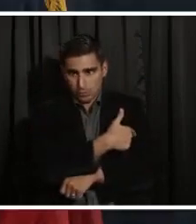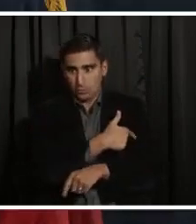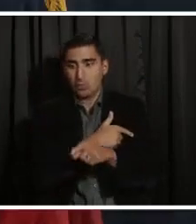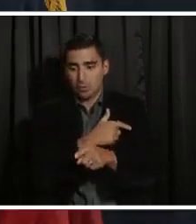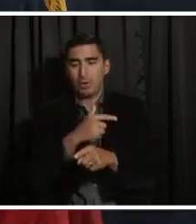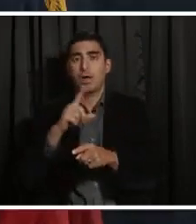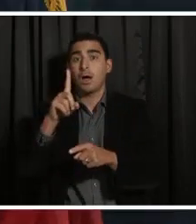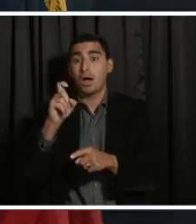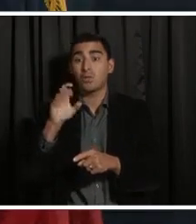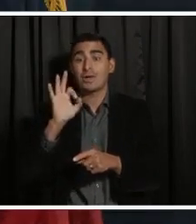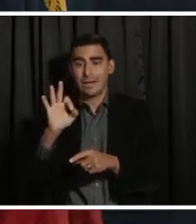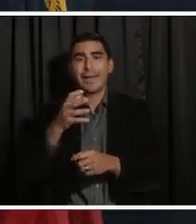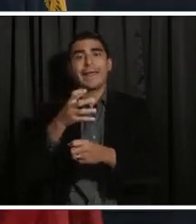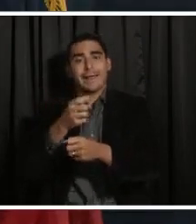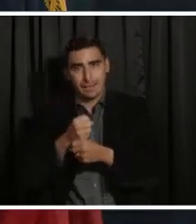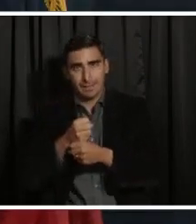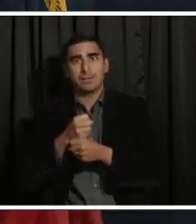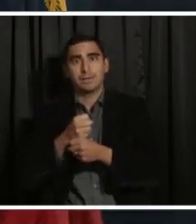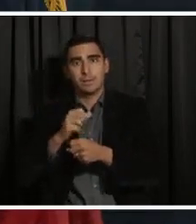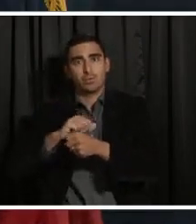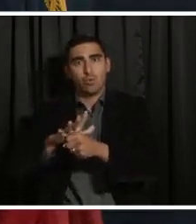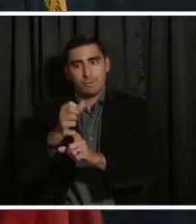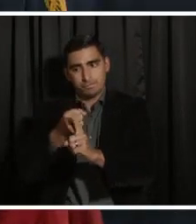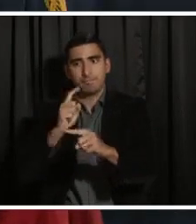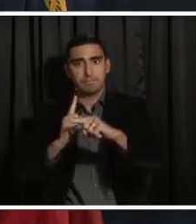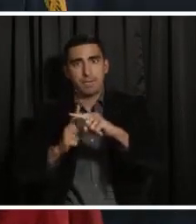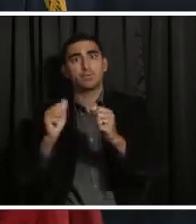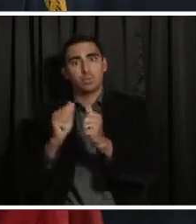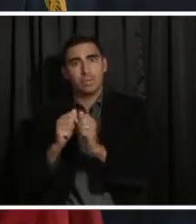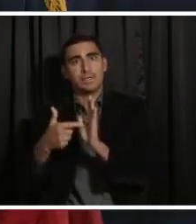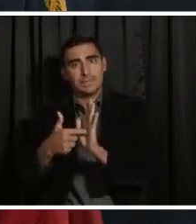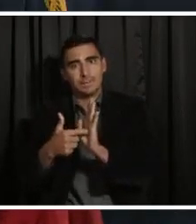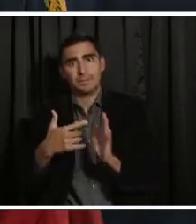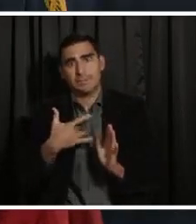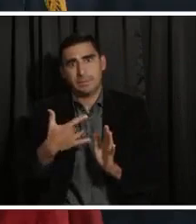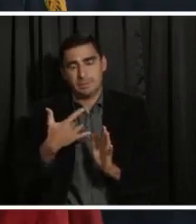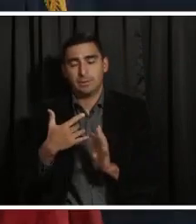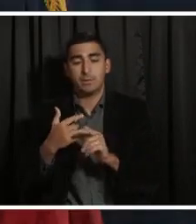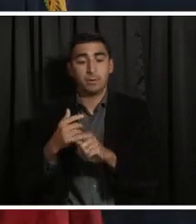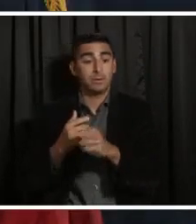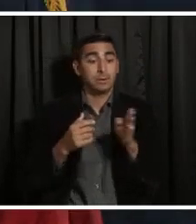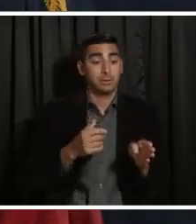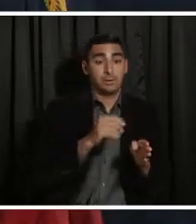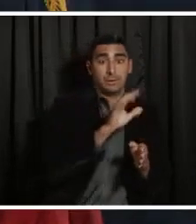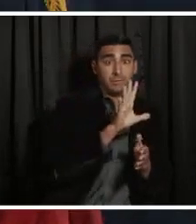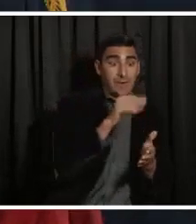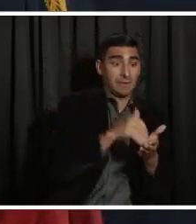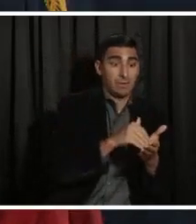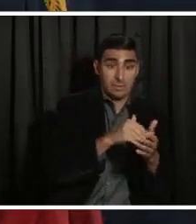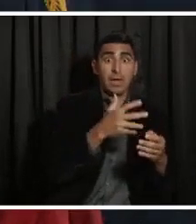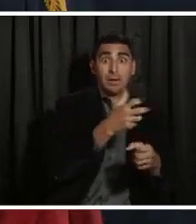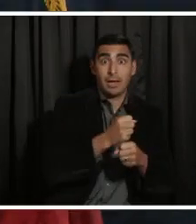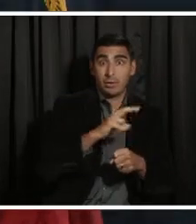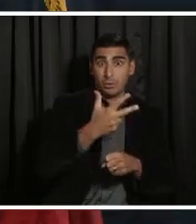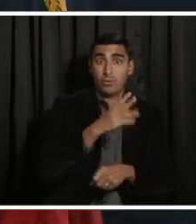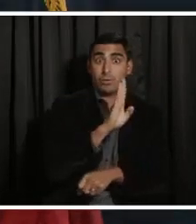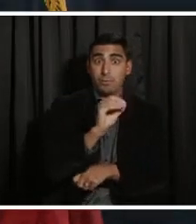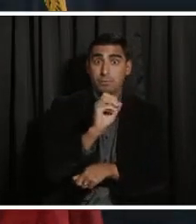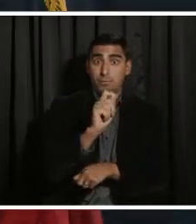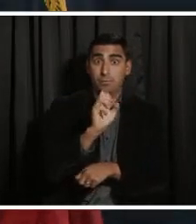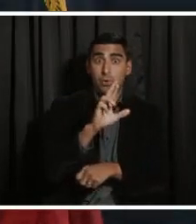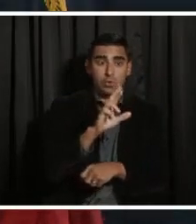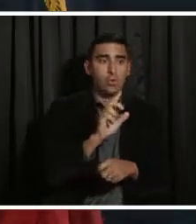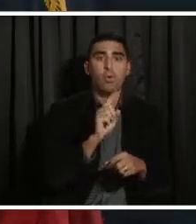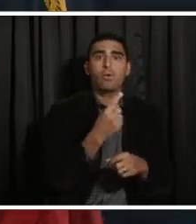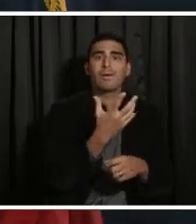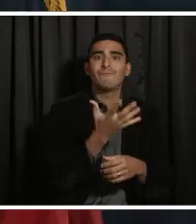symptomatic COVID. Of the 5,000 who got the booster, only 5 got symptomatic